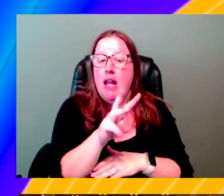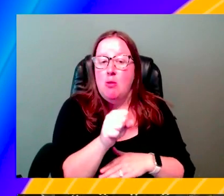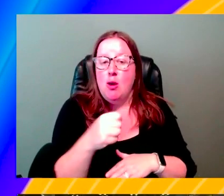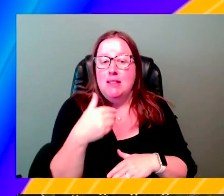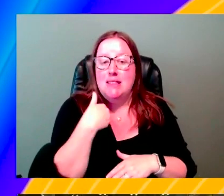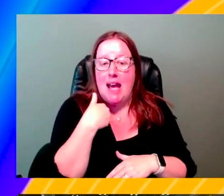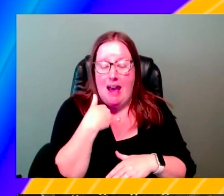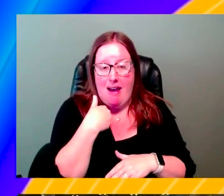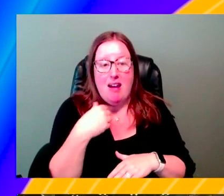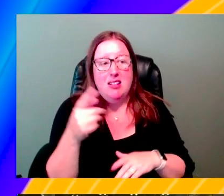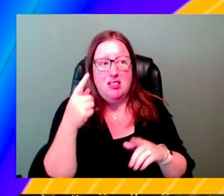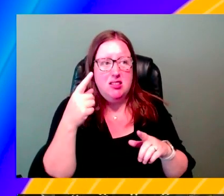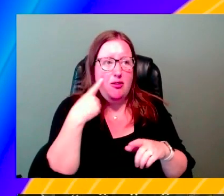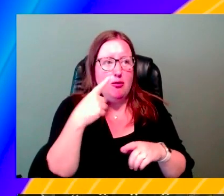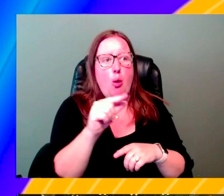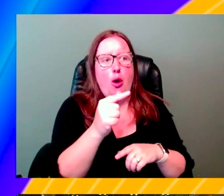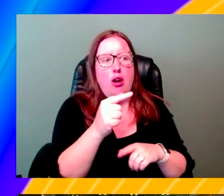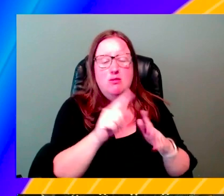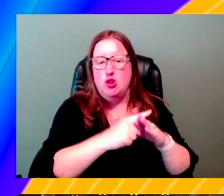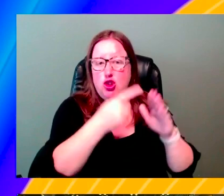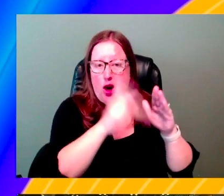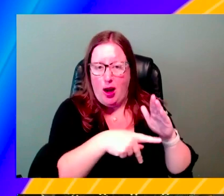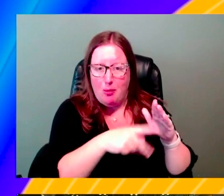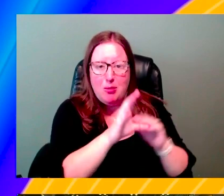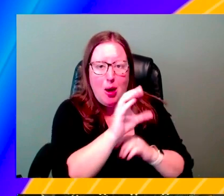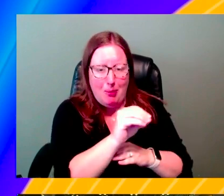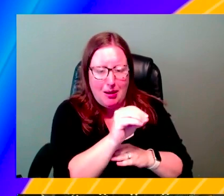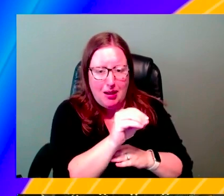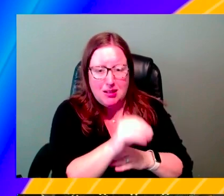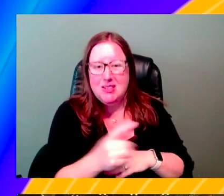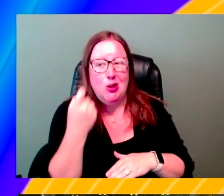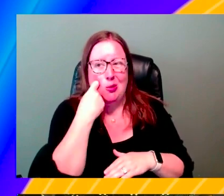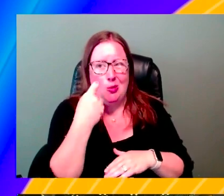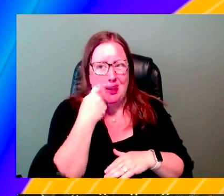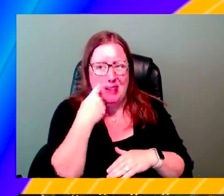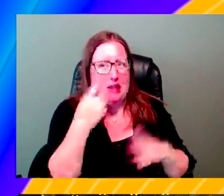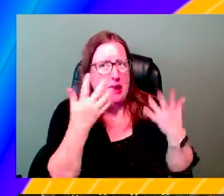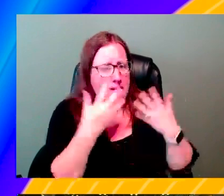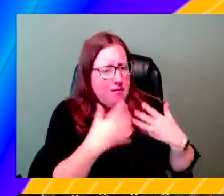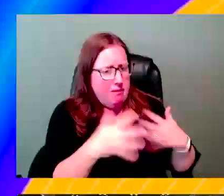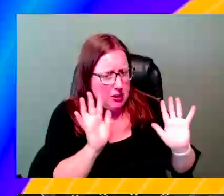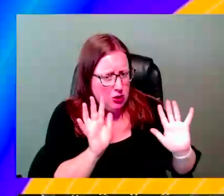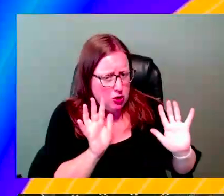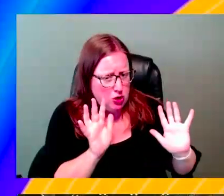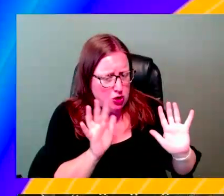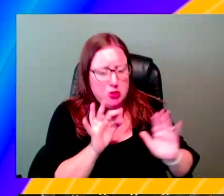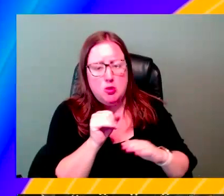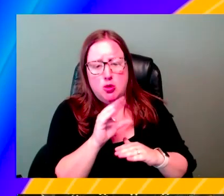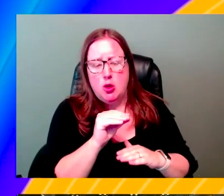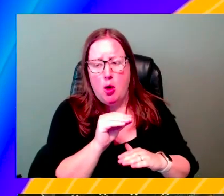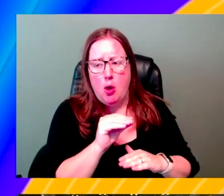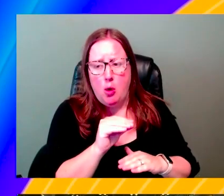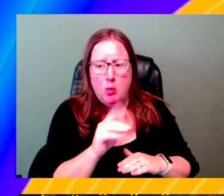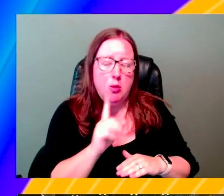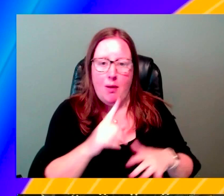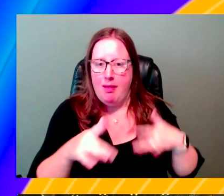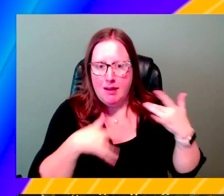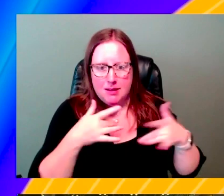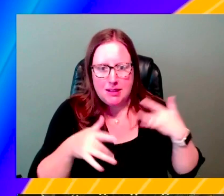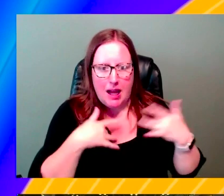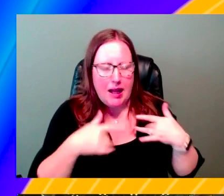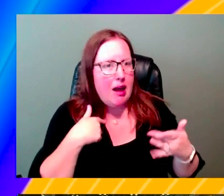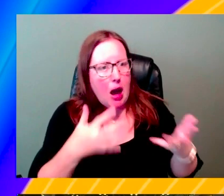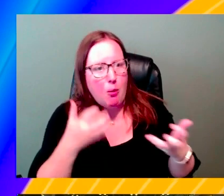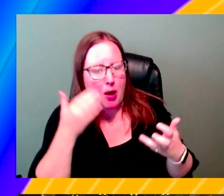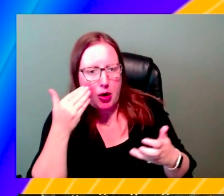for generative AI startups, and it recently finished. So it's been really exciting, and I'd love to hear more about